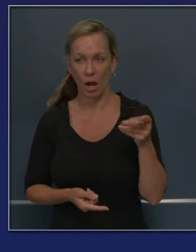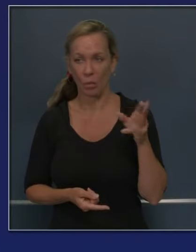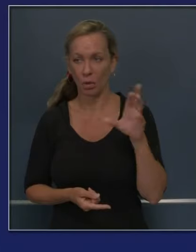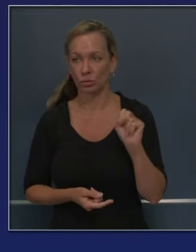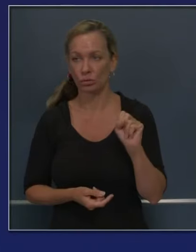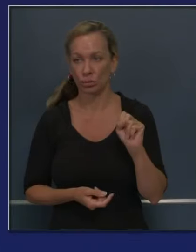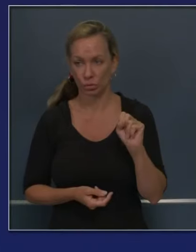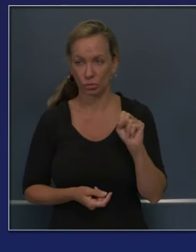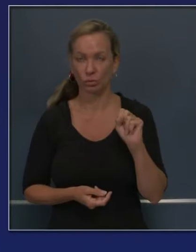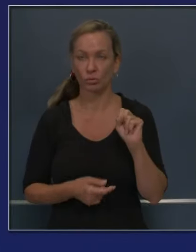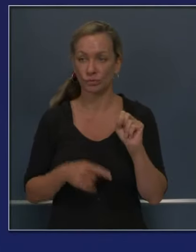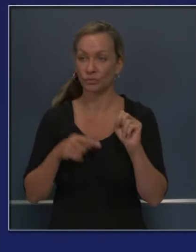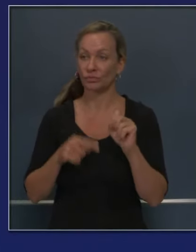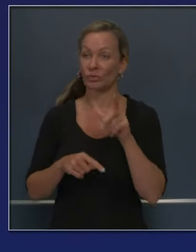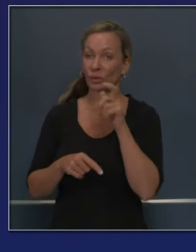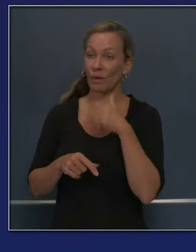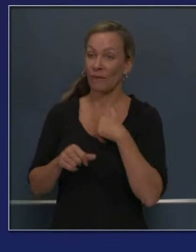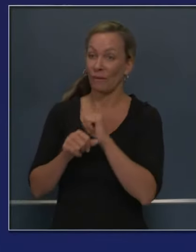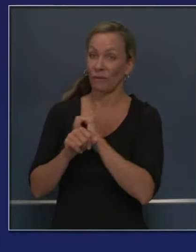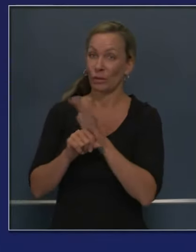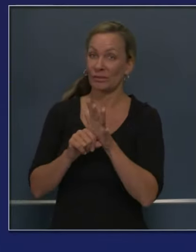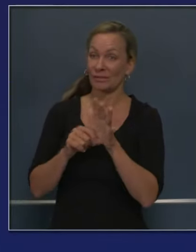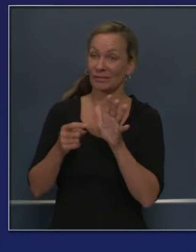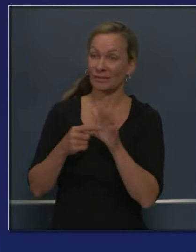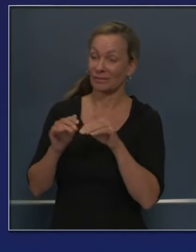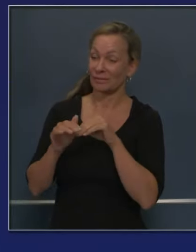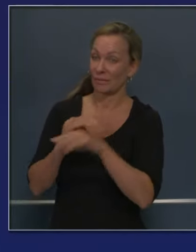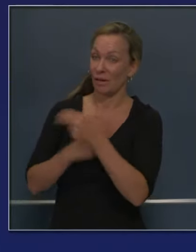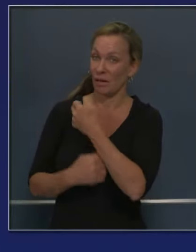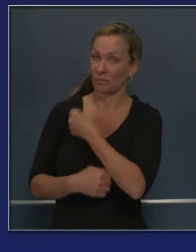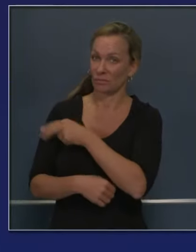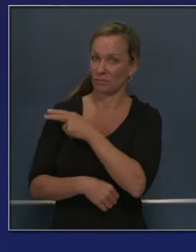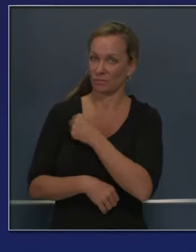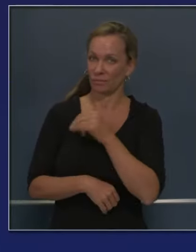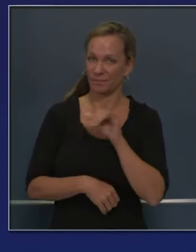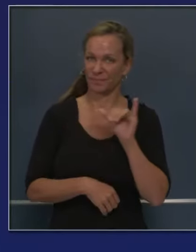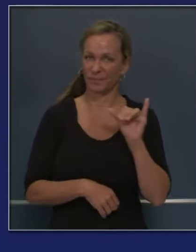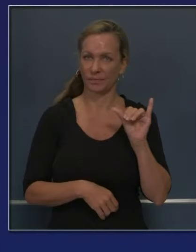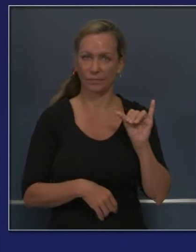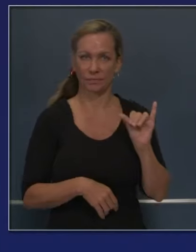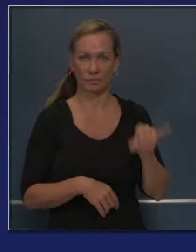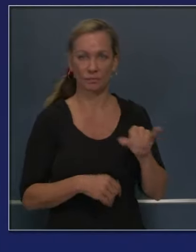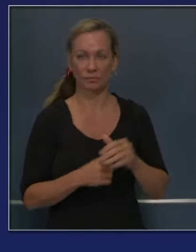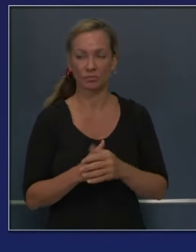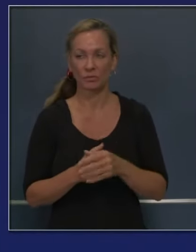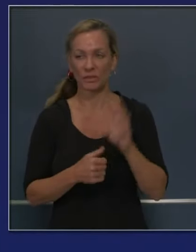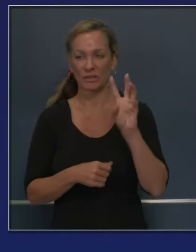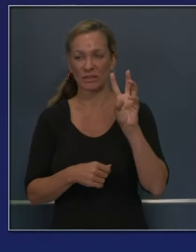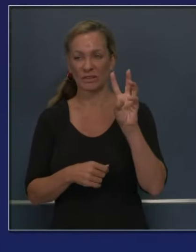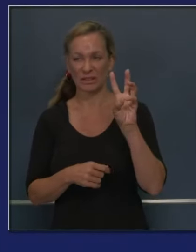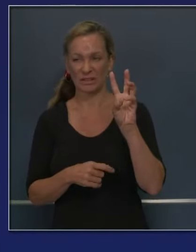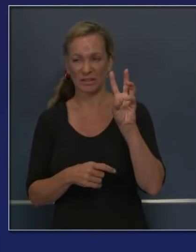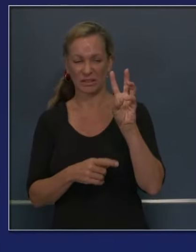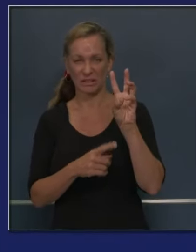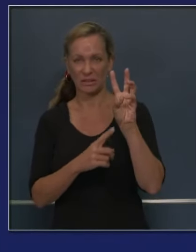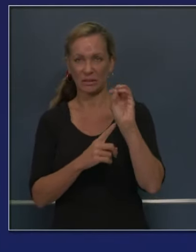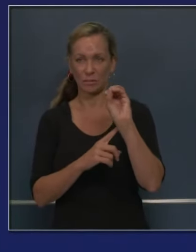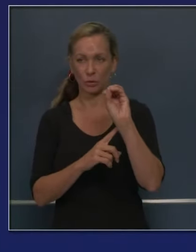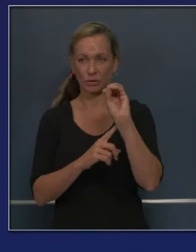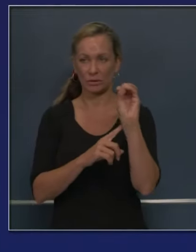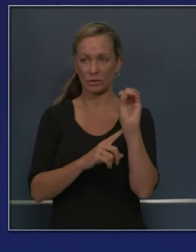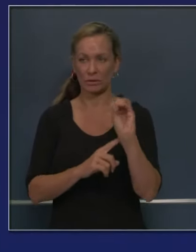positive hospitalized patients, that is, represent in our hospital system 6% of the